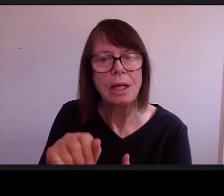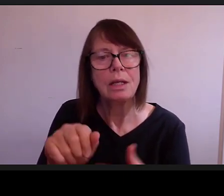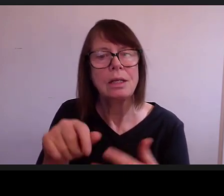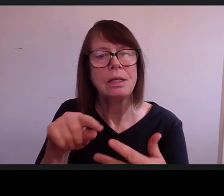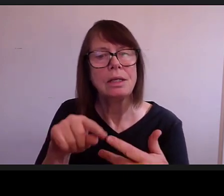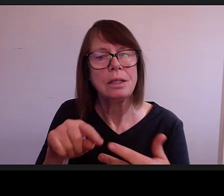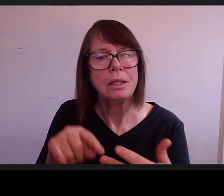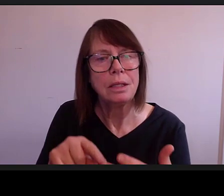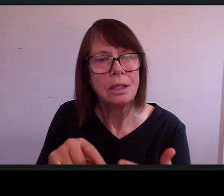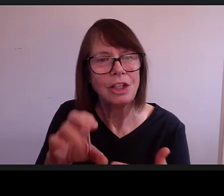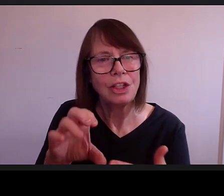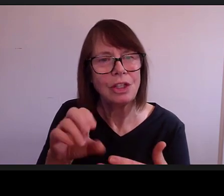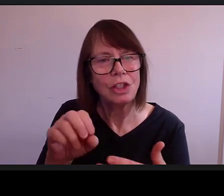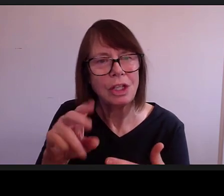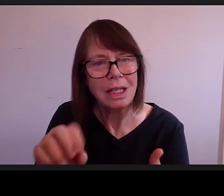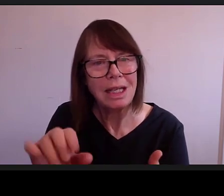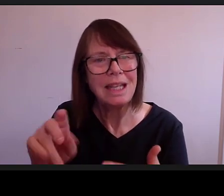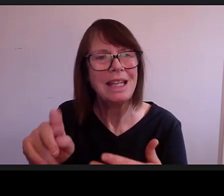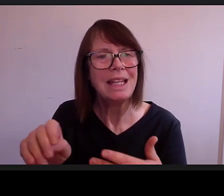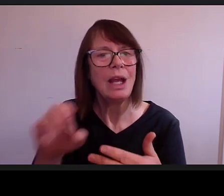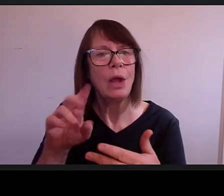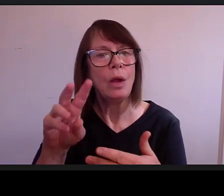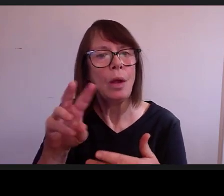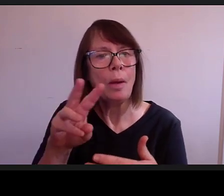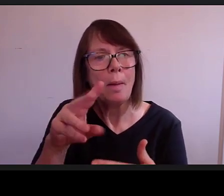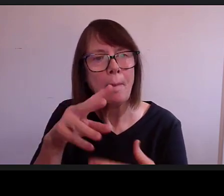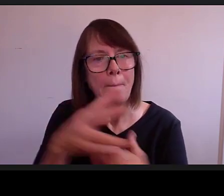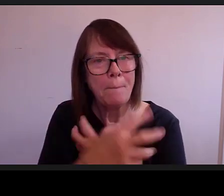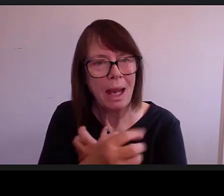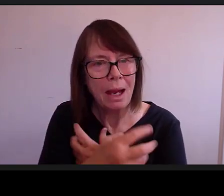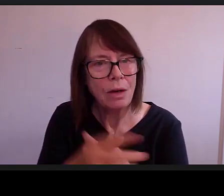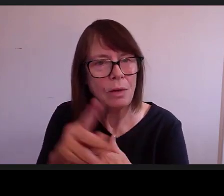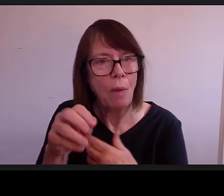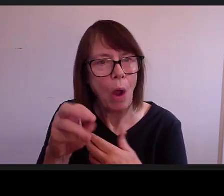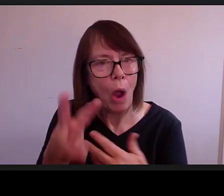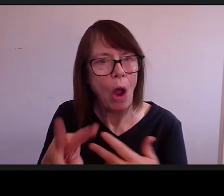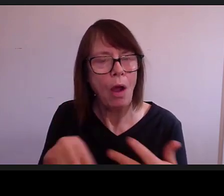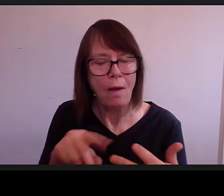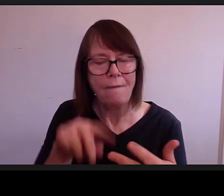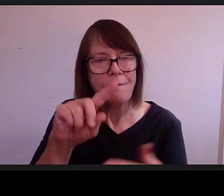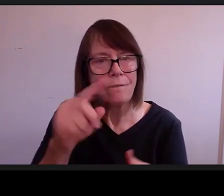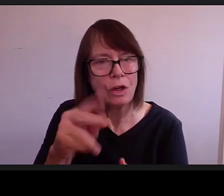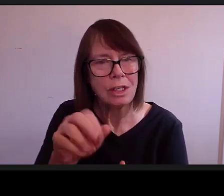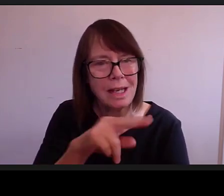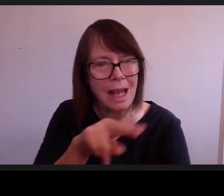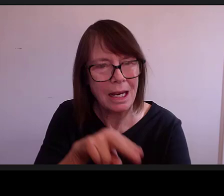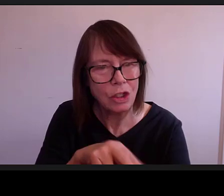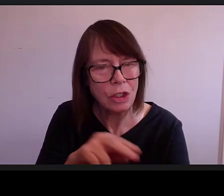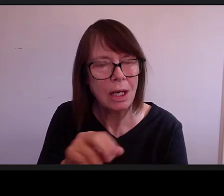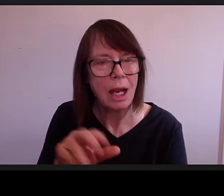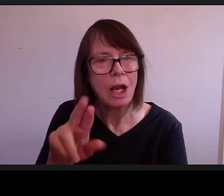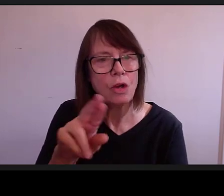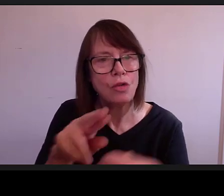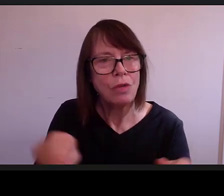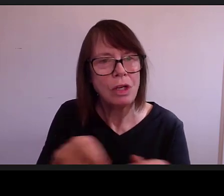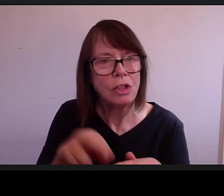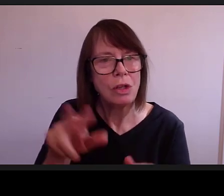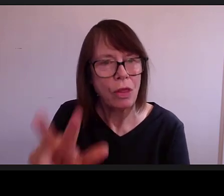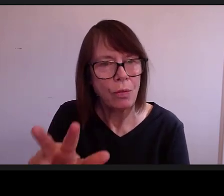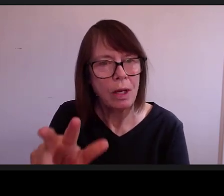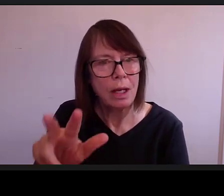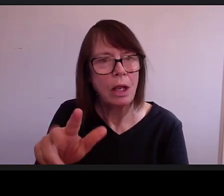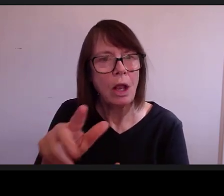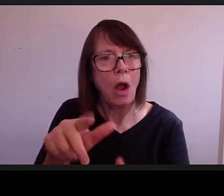Nakota's Chiniki, Wesley, and Bearspaw First Nations, and Métis Nation Region 3, all located under